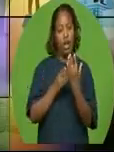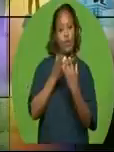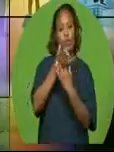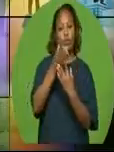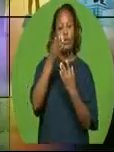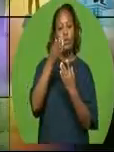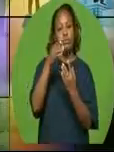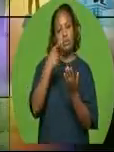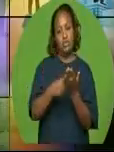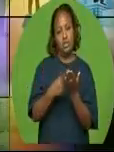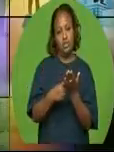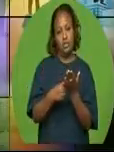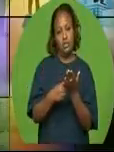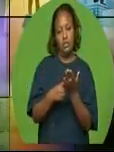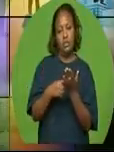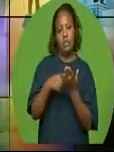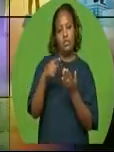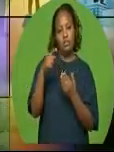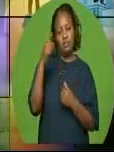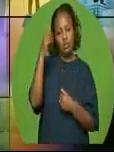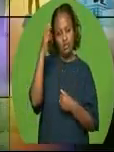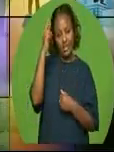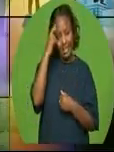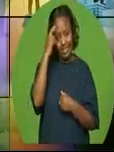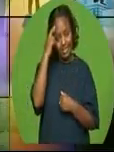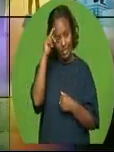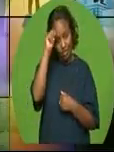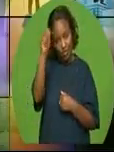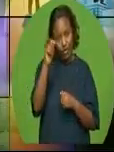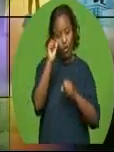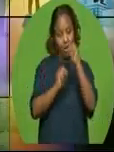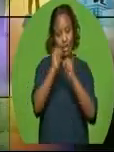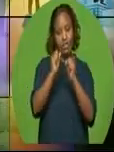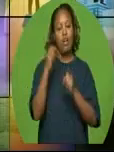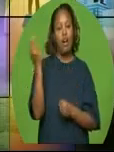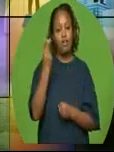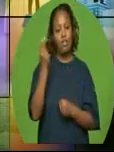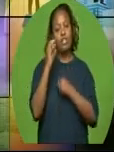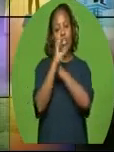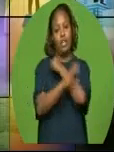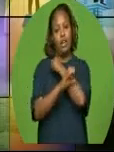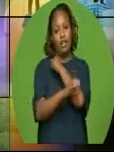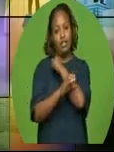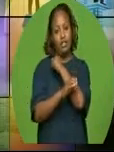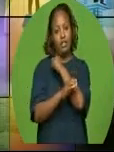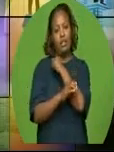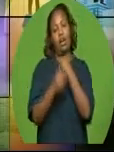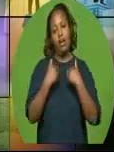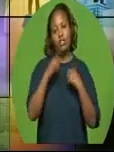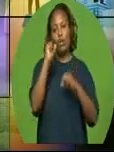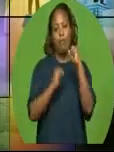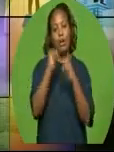Therefore, according to David Ricardo's theory of comparative advantage, a country that